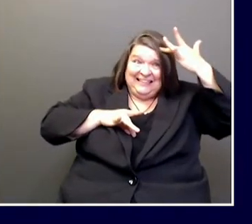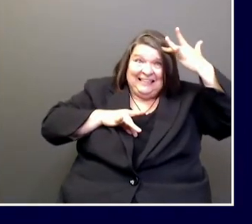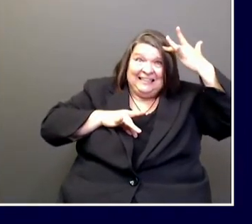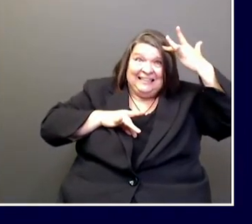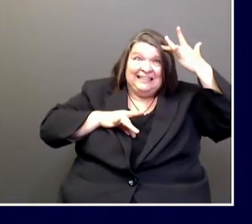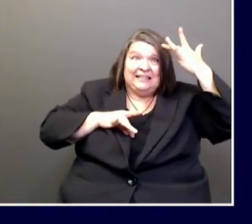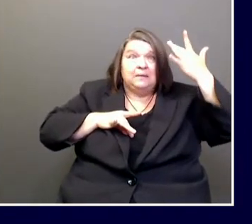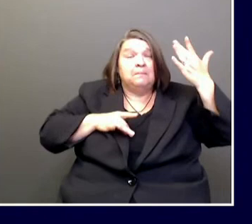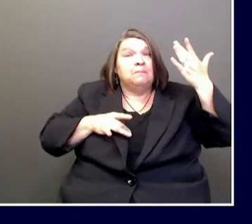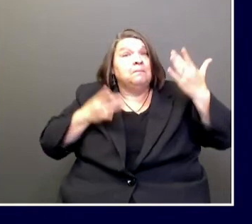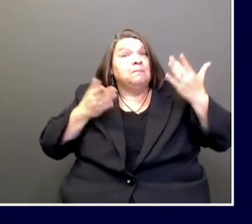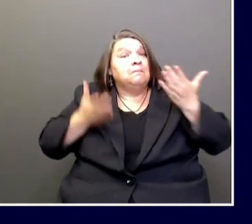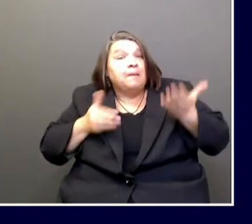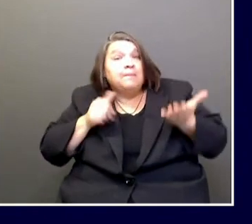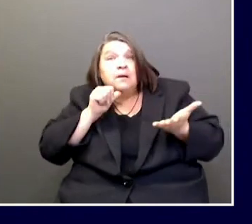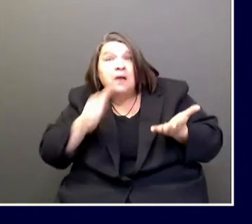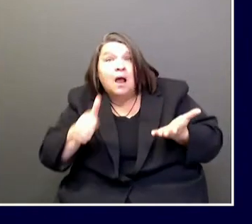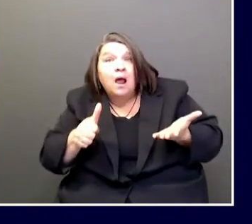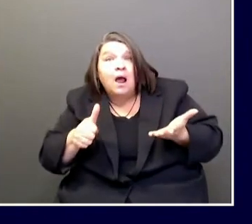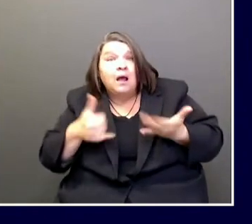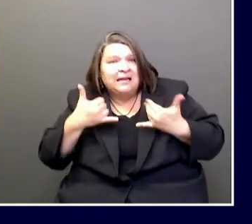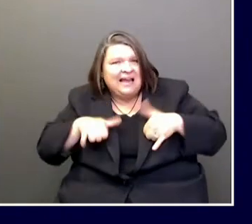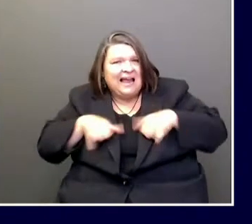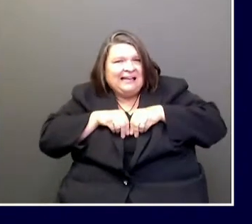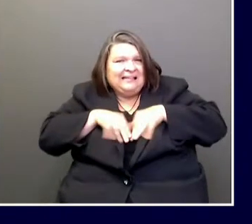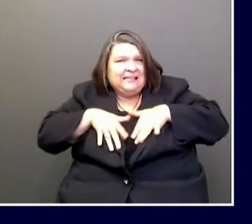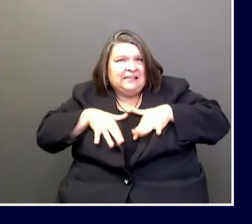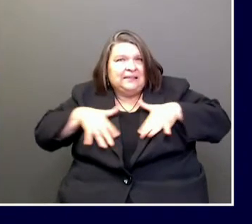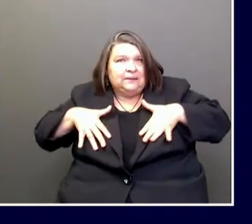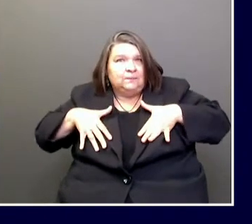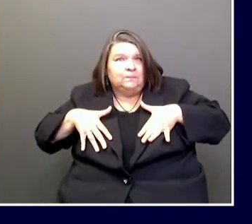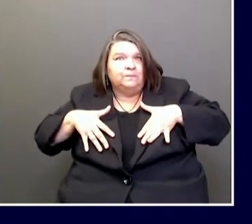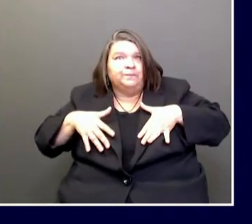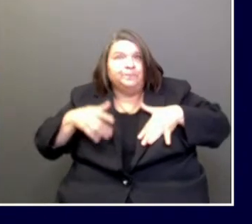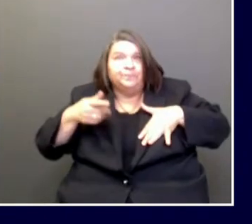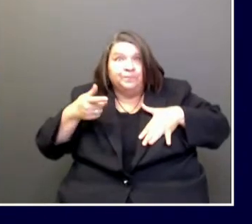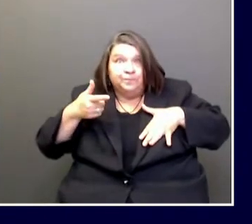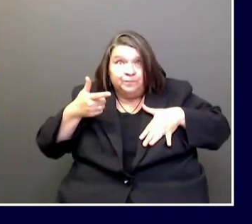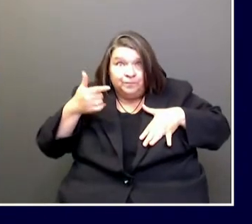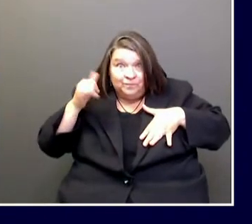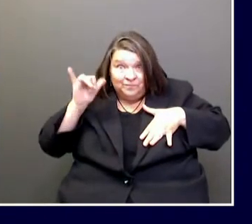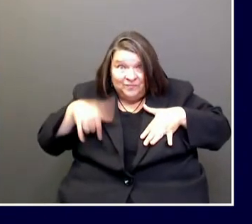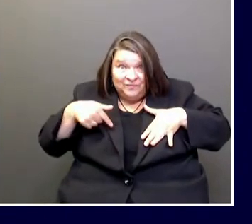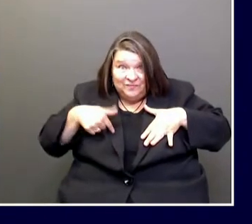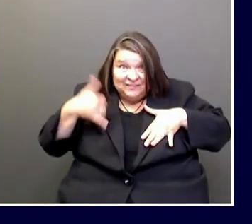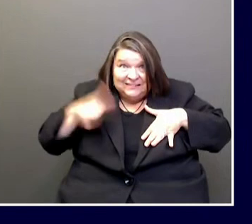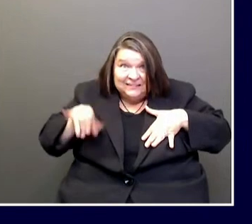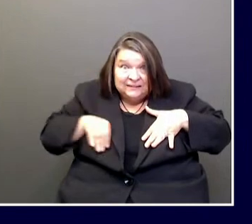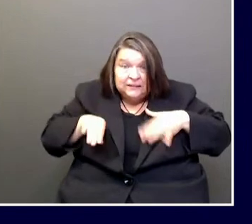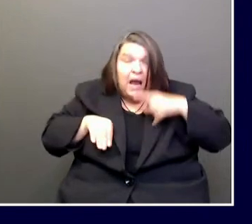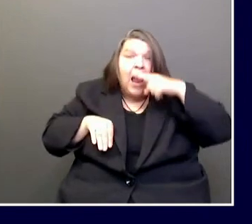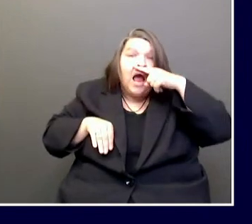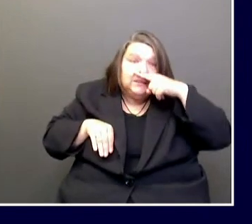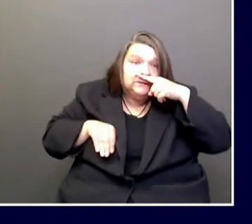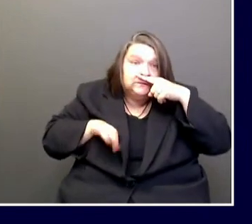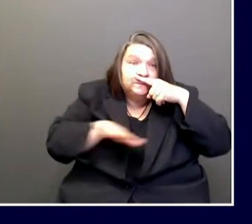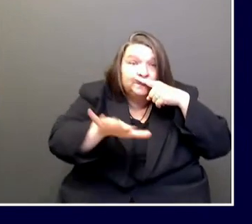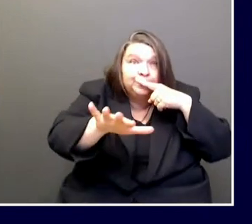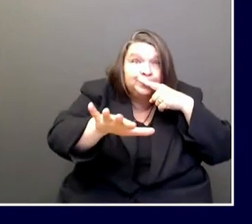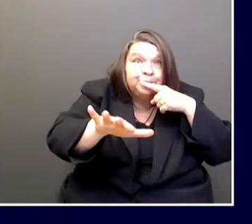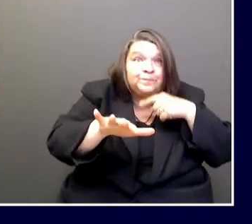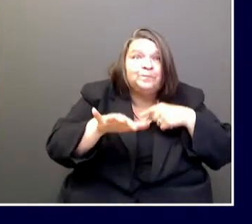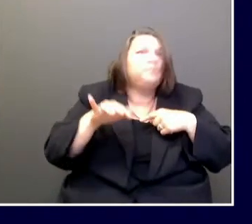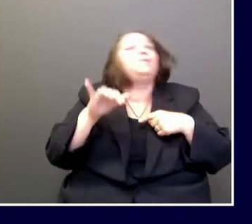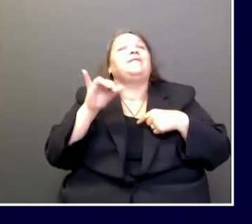transmitted to others, well, that's the risk that we're talking about today. Hence the recommendation to wear masks, so you don't accidentally